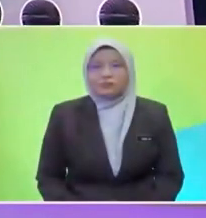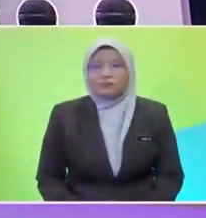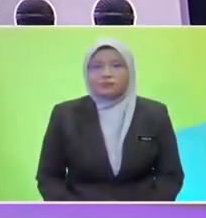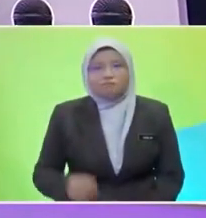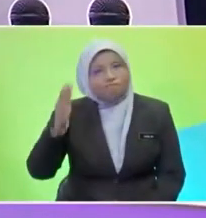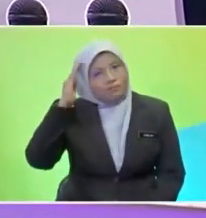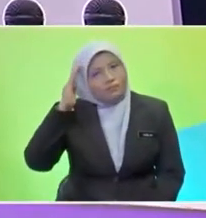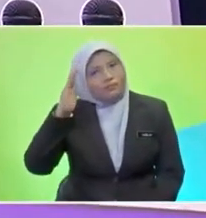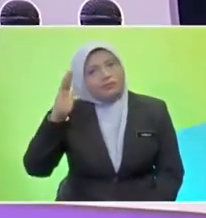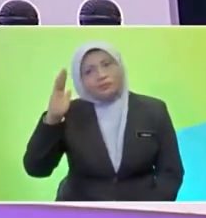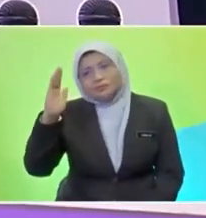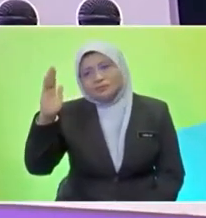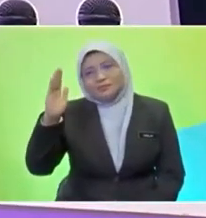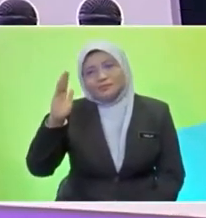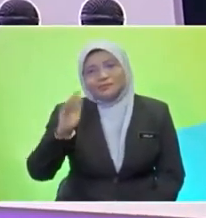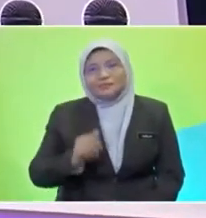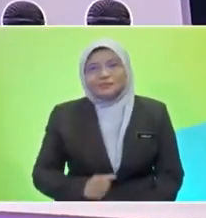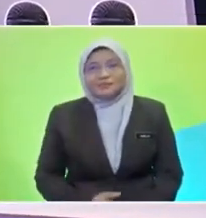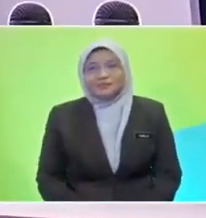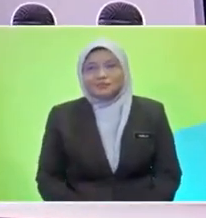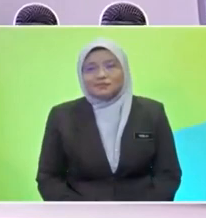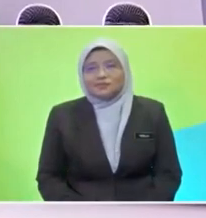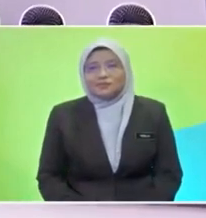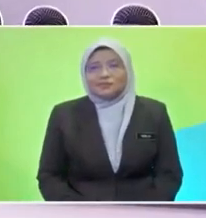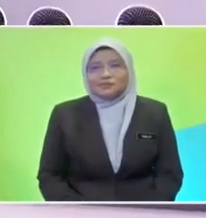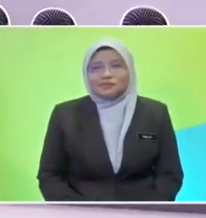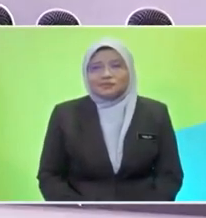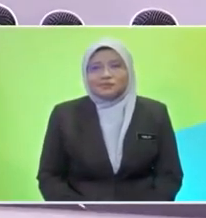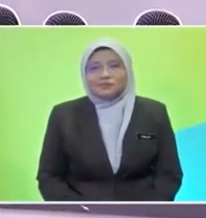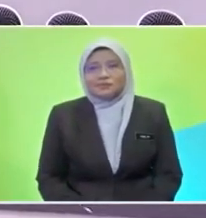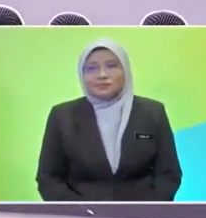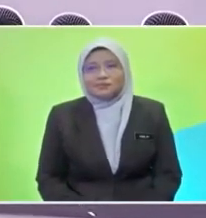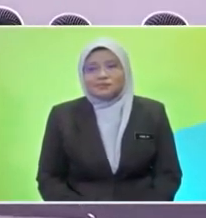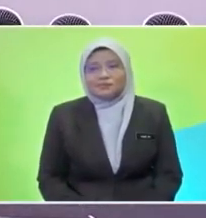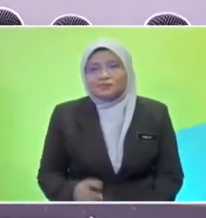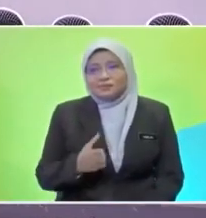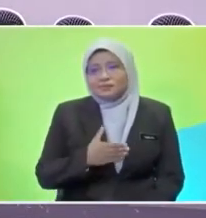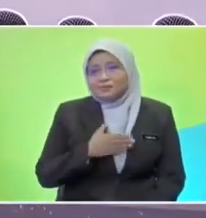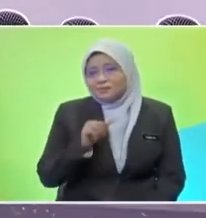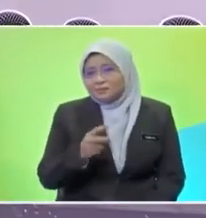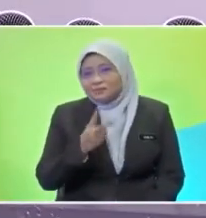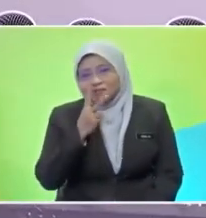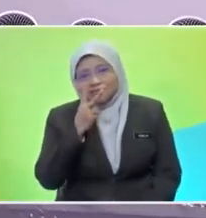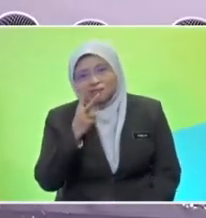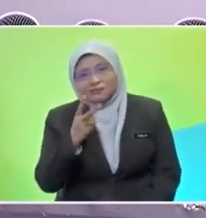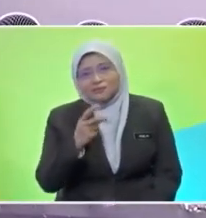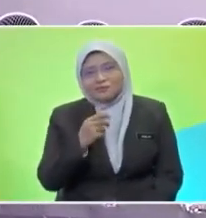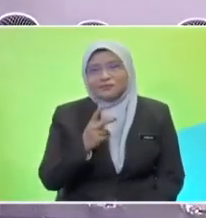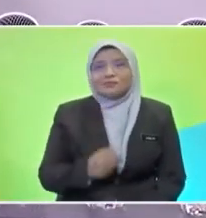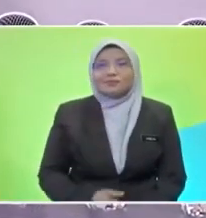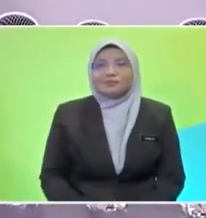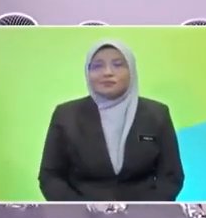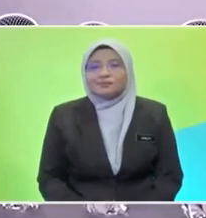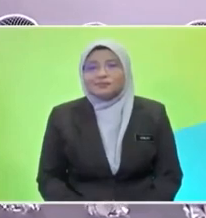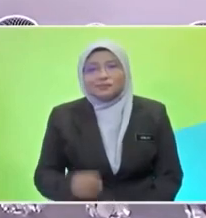Hello, is it me you're looking for? I can see it in your eyes. Oh, hello